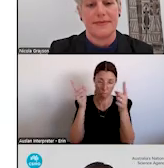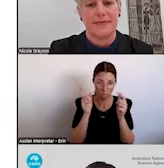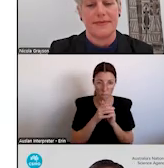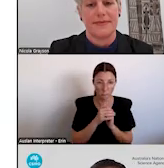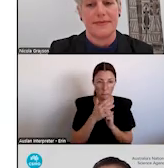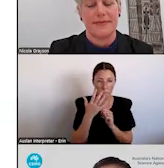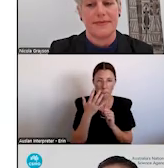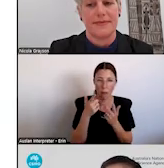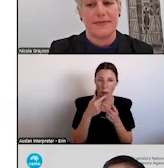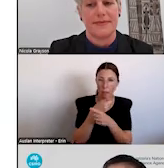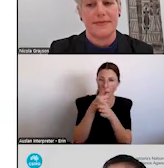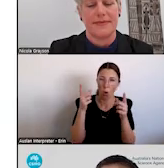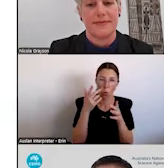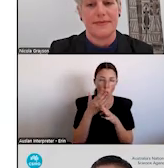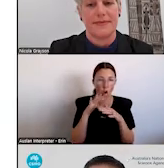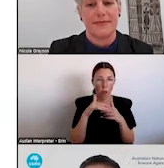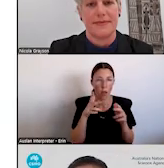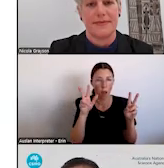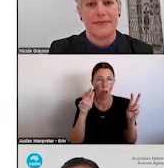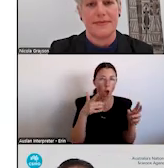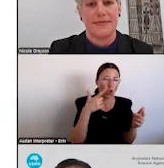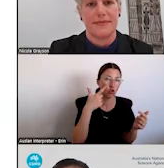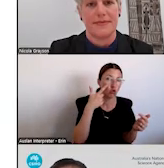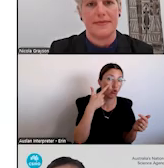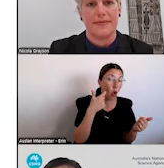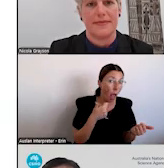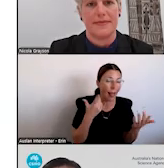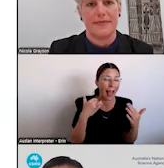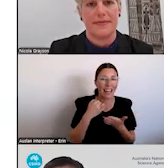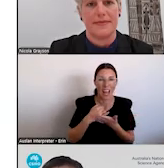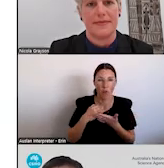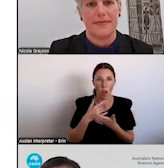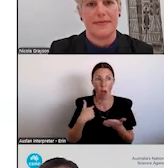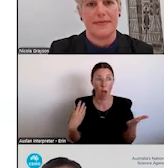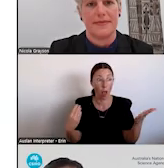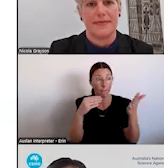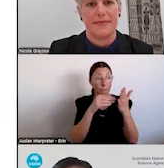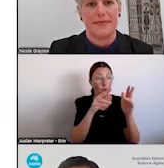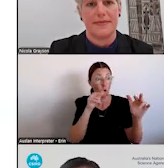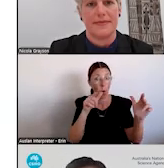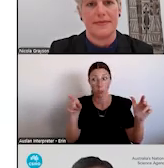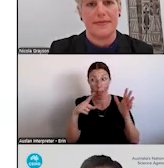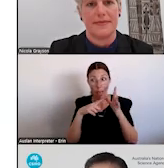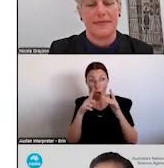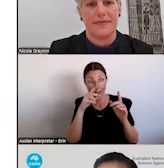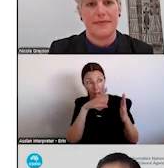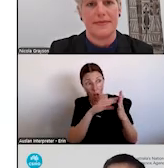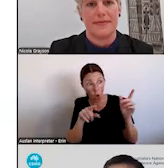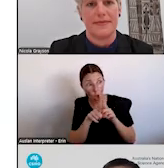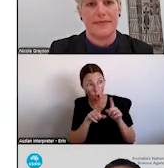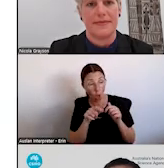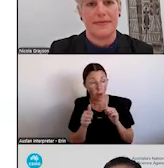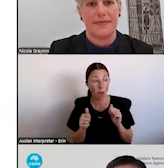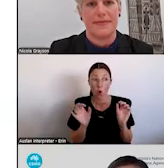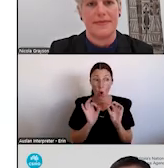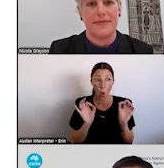other work is a try and error. You basically say, look, I injected some noise, AI cannot learn from it, but then AI becomes better and say, oh,